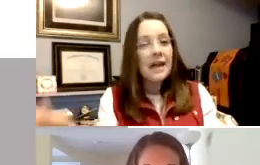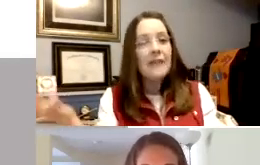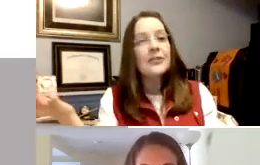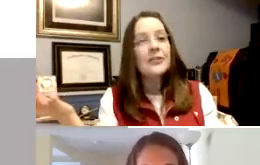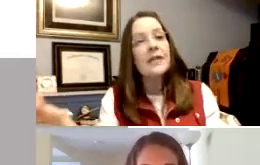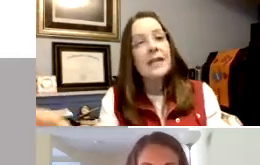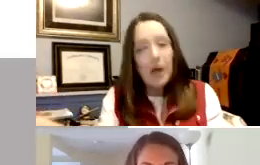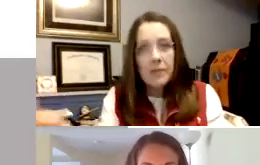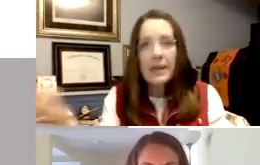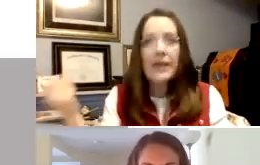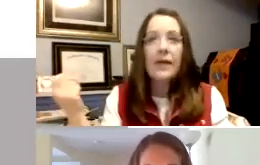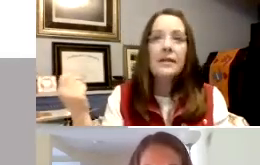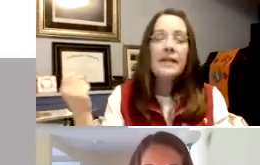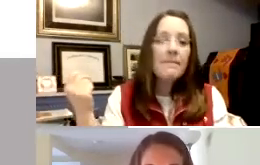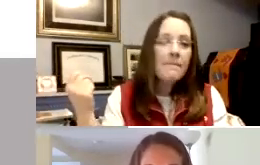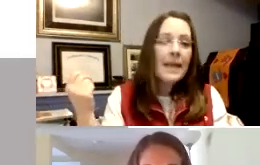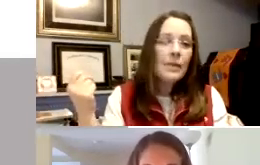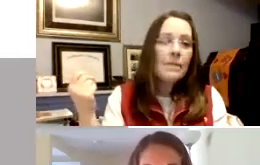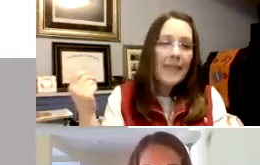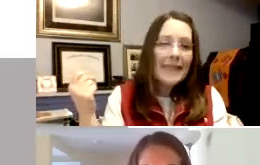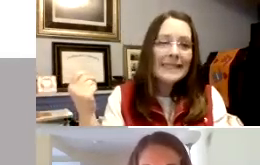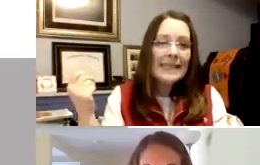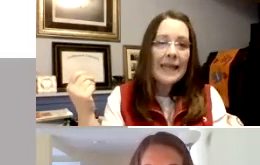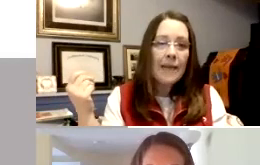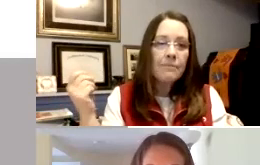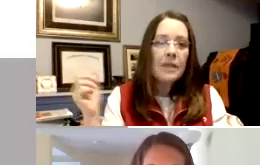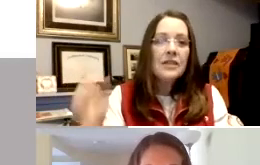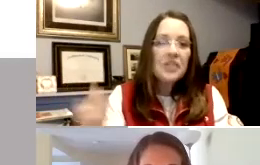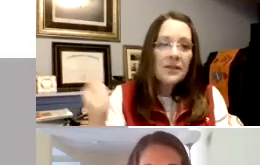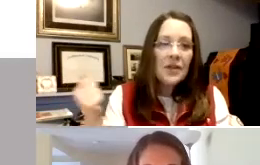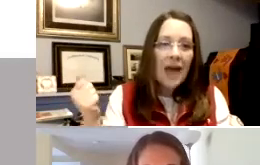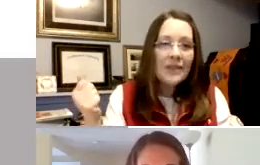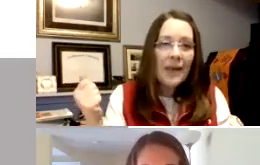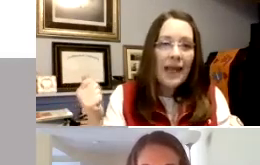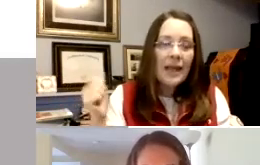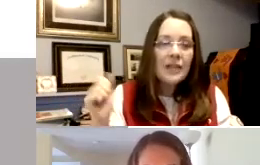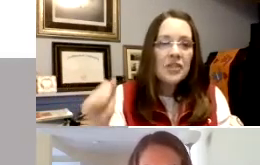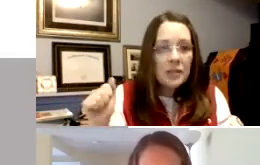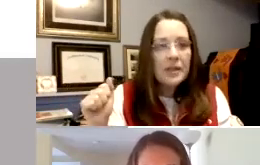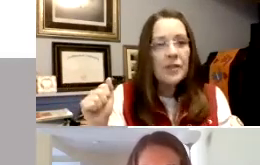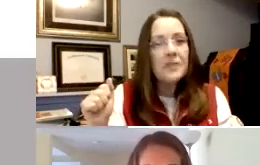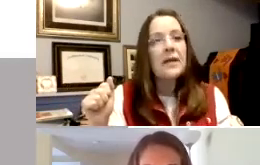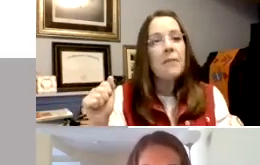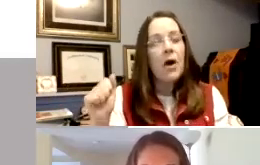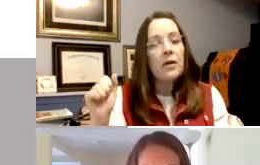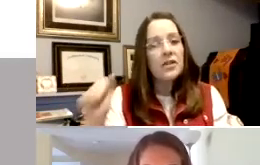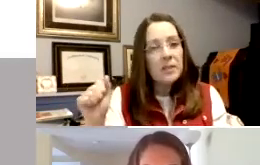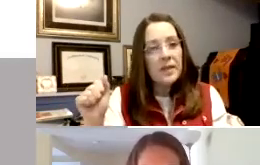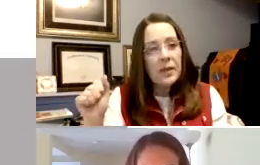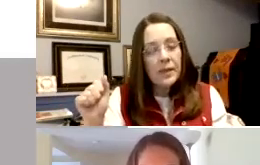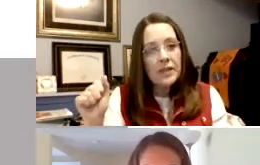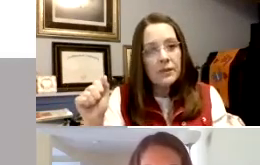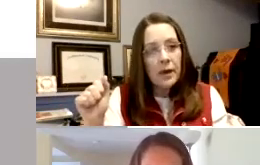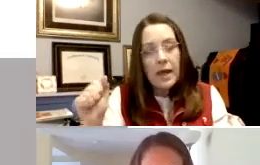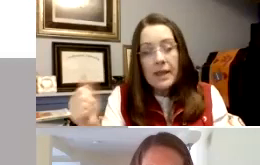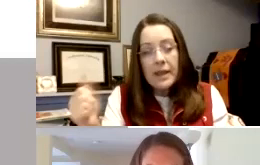the concert, on the playground, we may see them shift their eyes away just when they reach for that ball or just when they